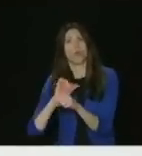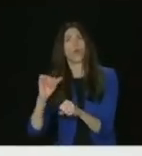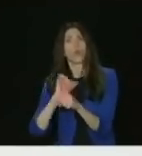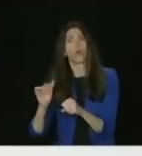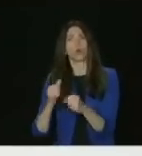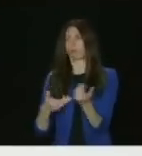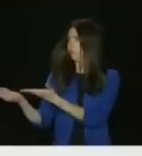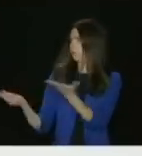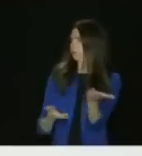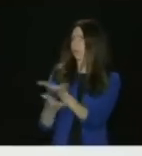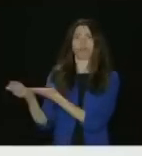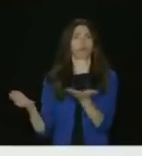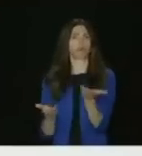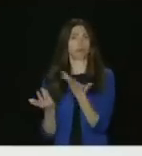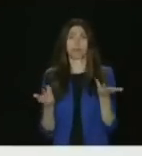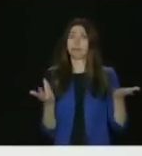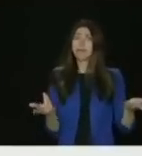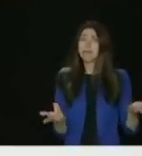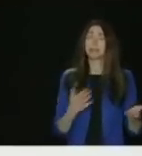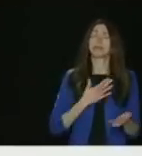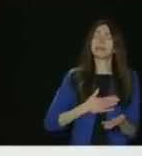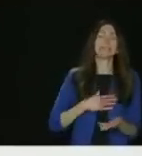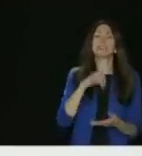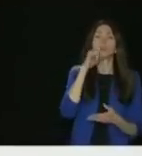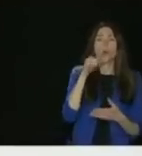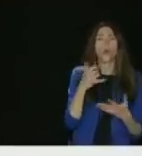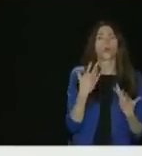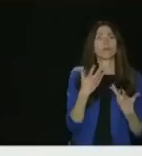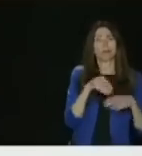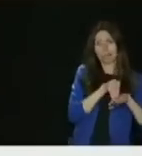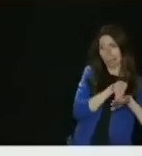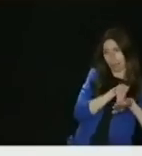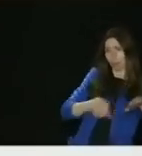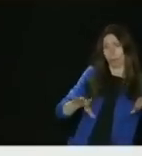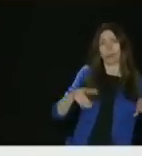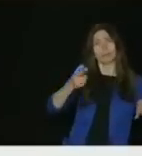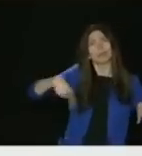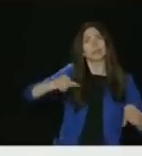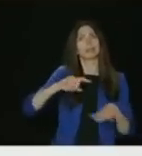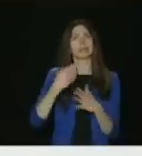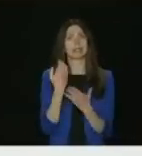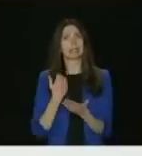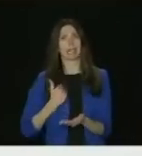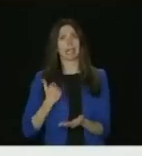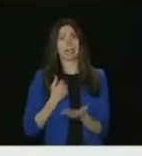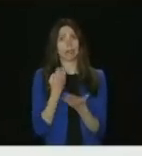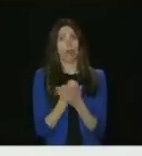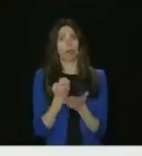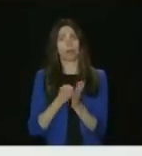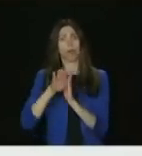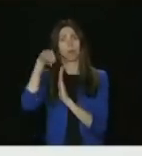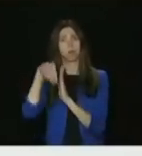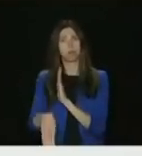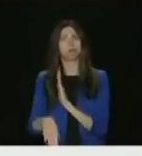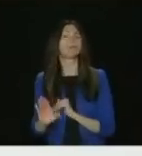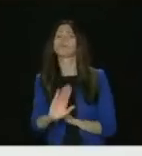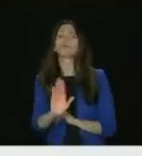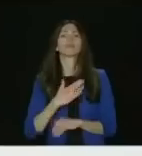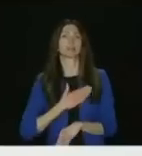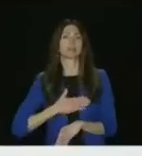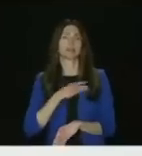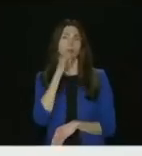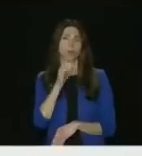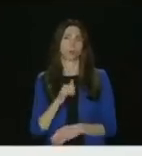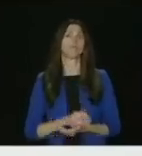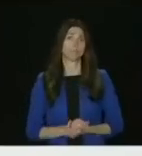and not make us all poorer illegally. We've enforced these,